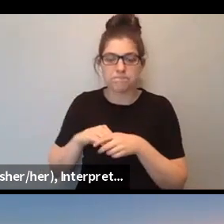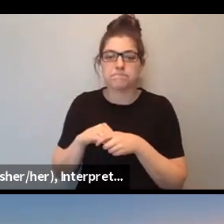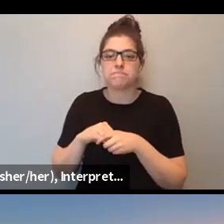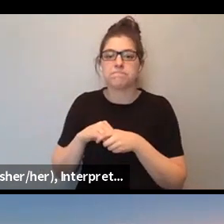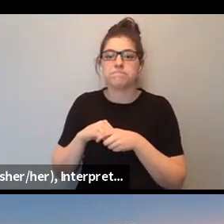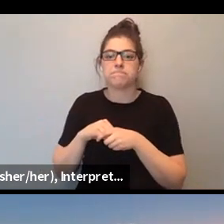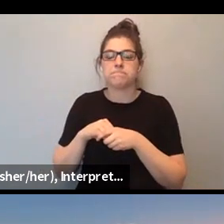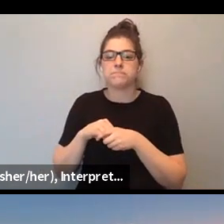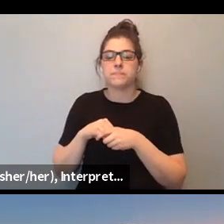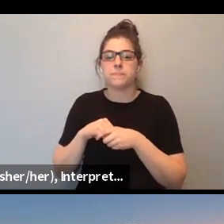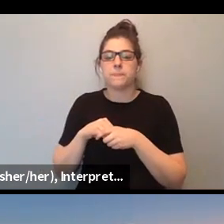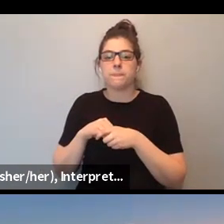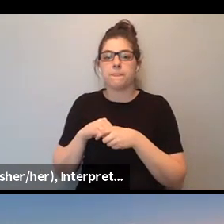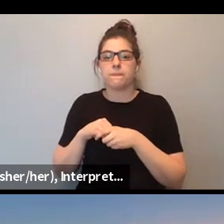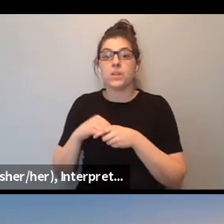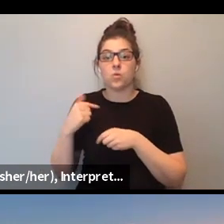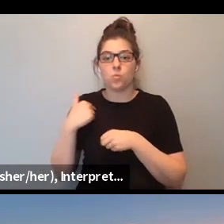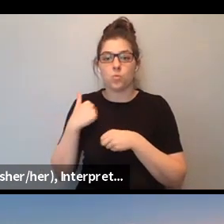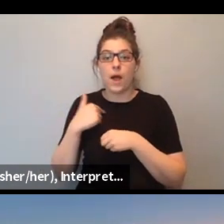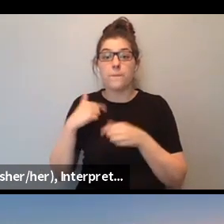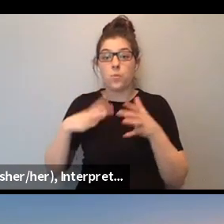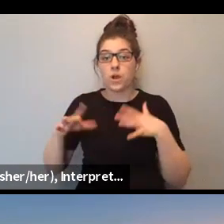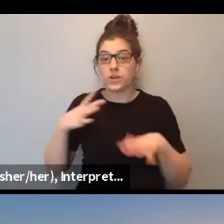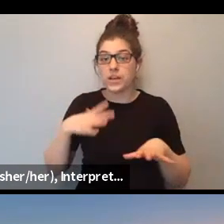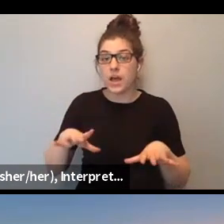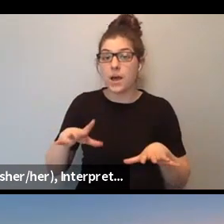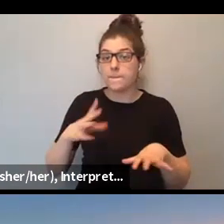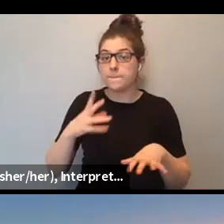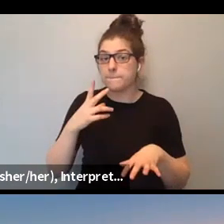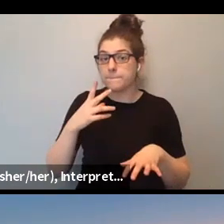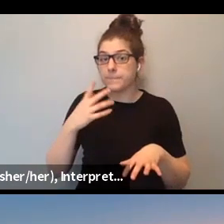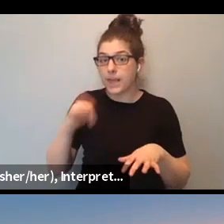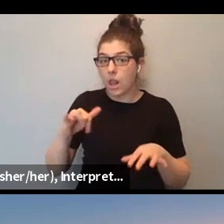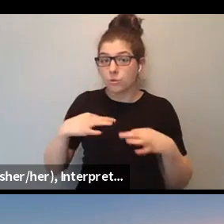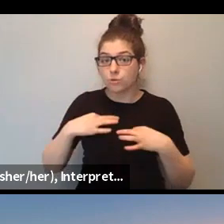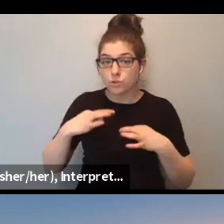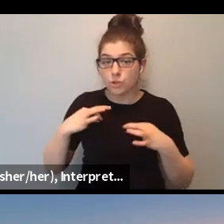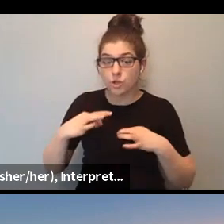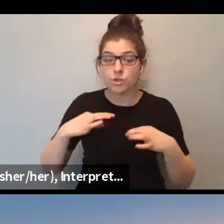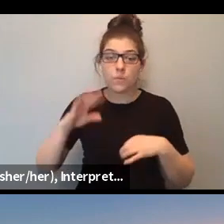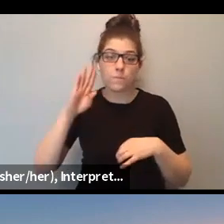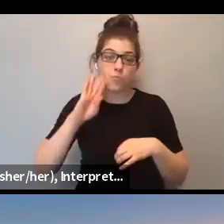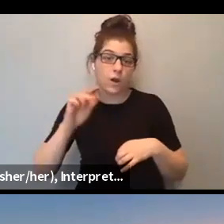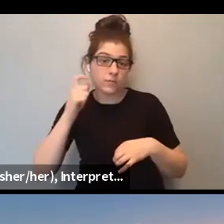hair, wearing a peach shirt and a check blue jacket.